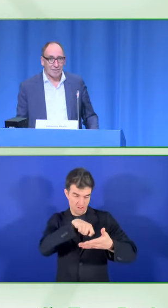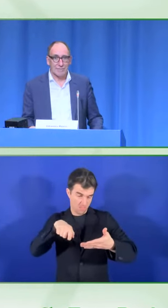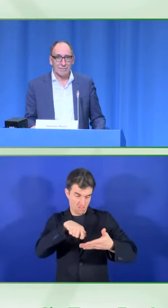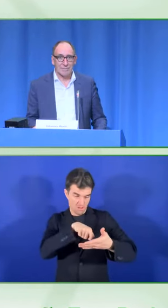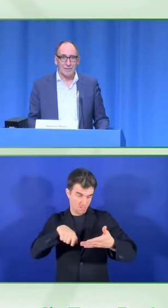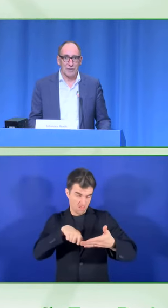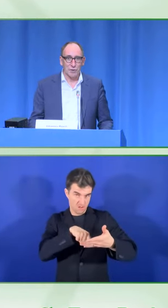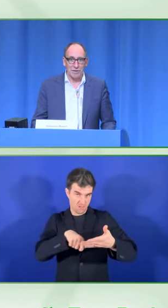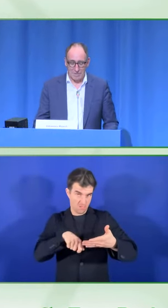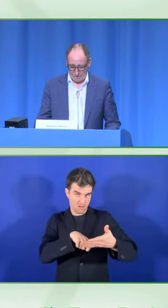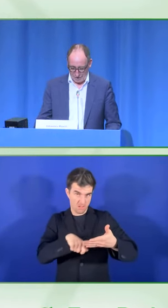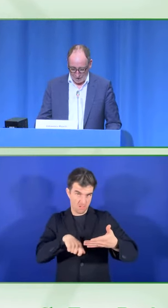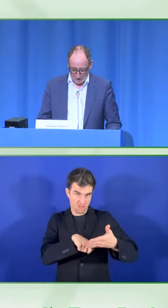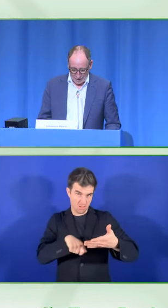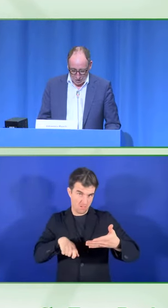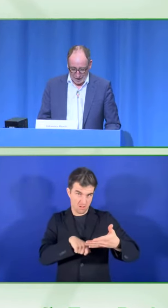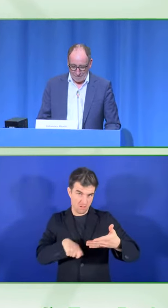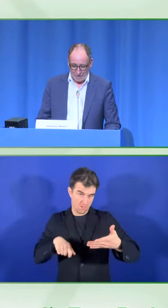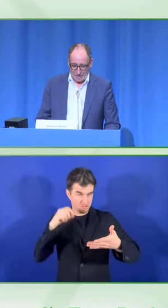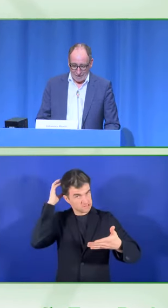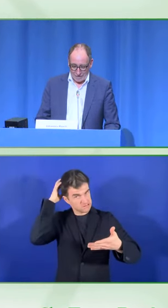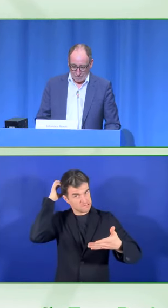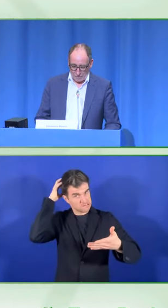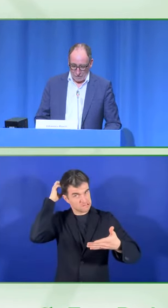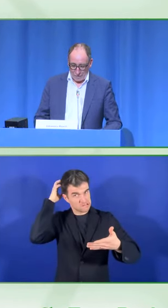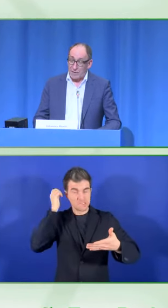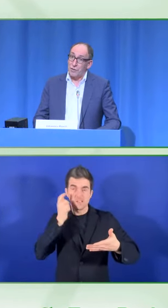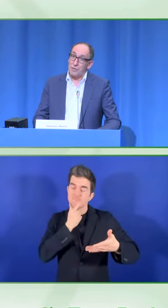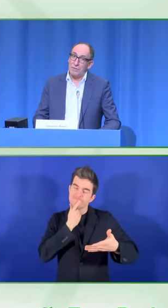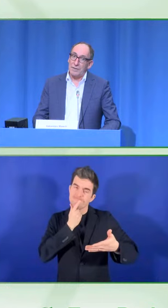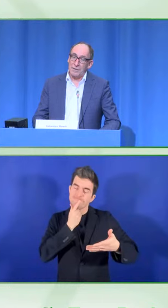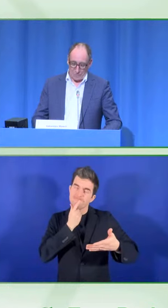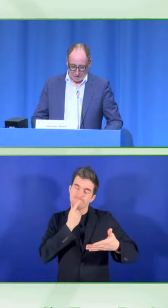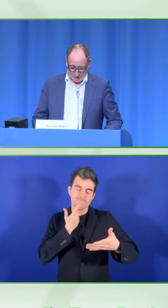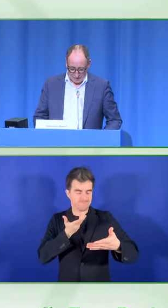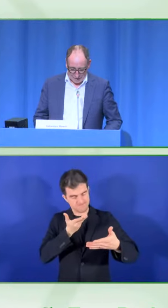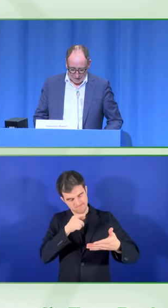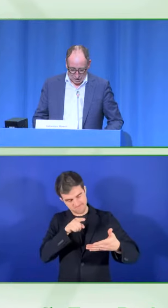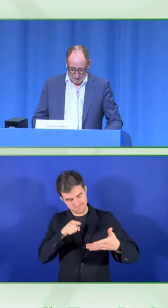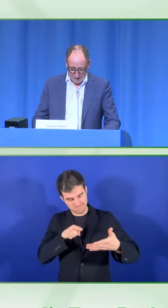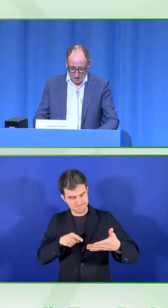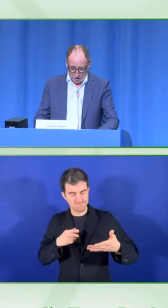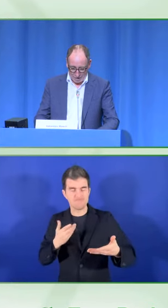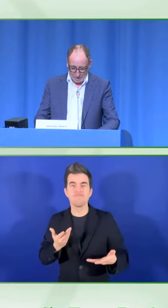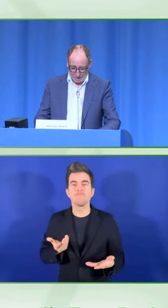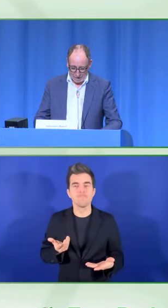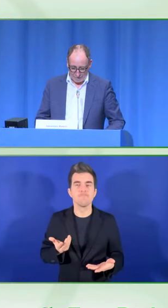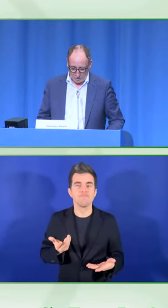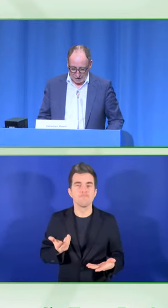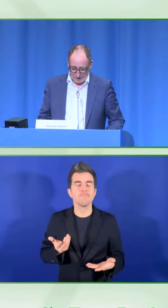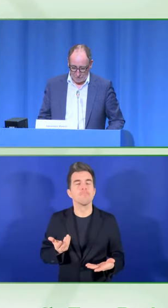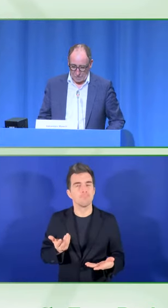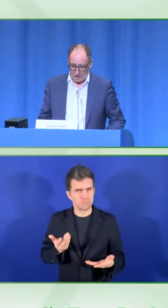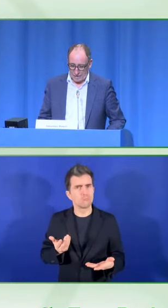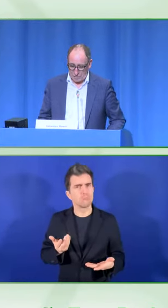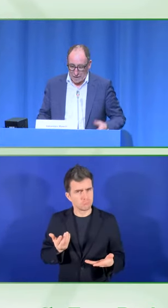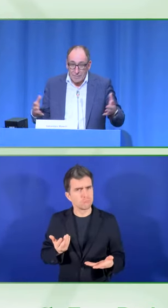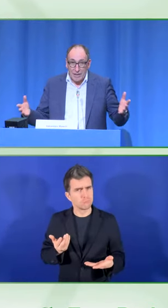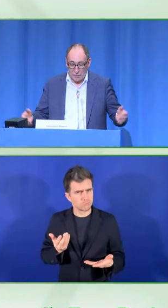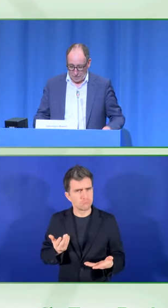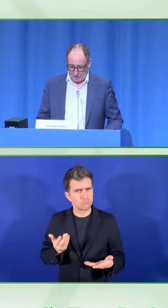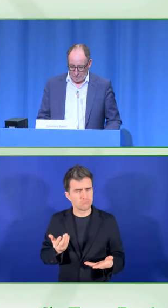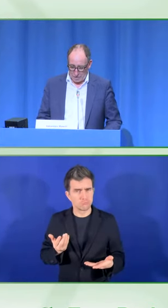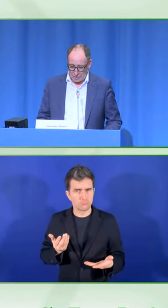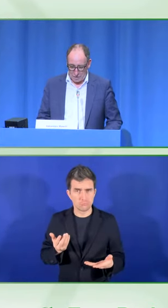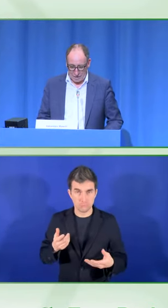Yes, it works. Okay, so thank you for the invitation, ladies and gentlemen. I would like to thank you very